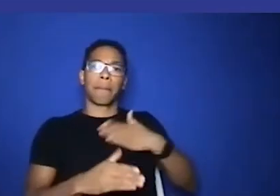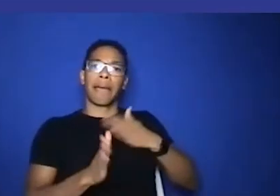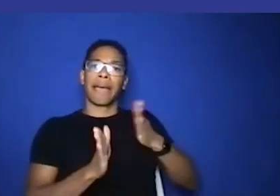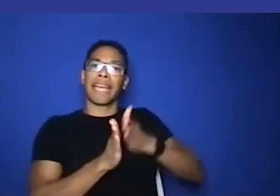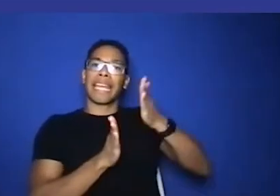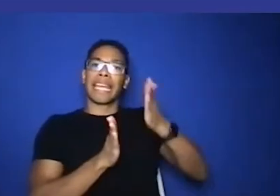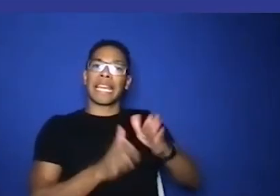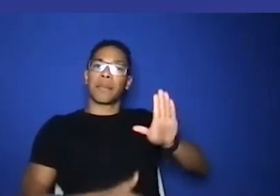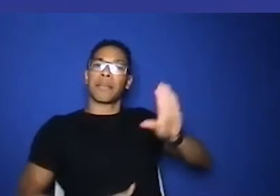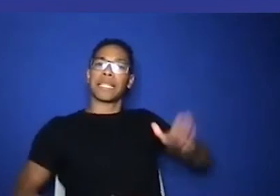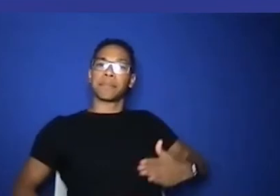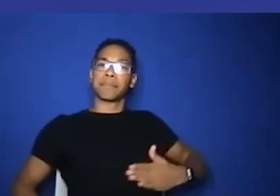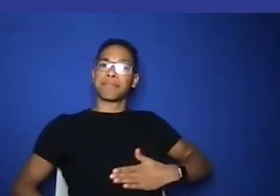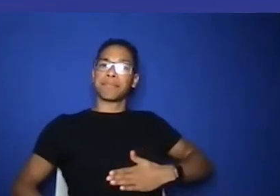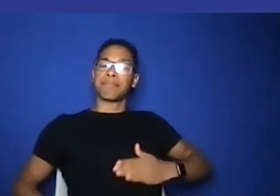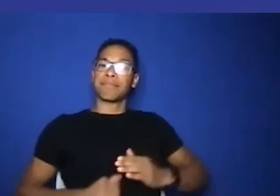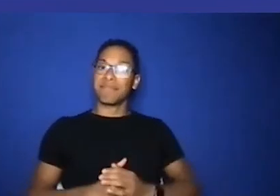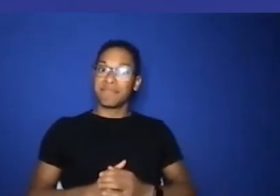we